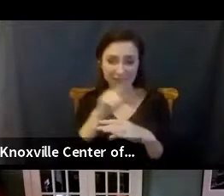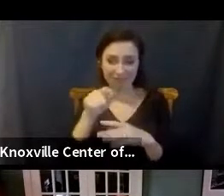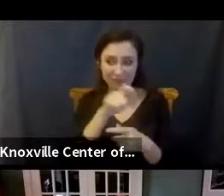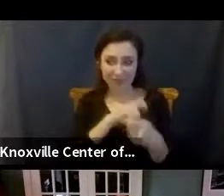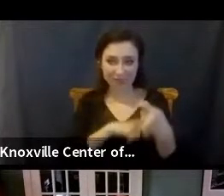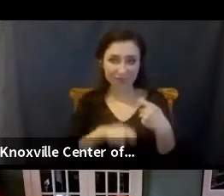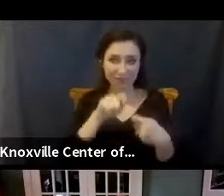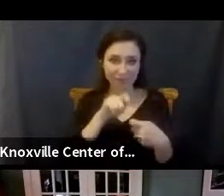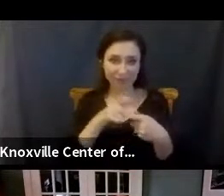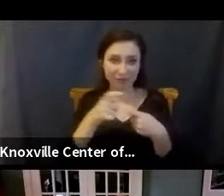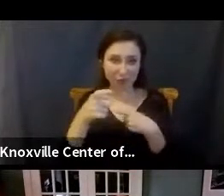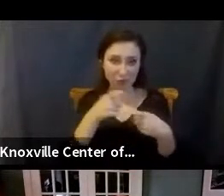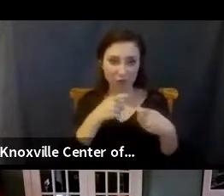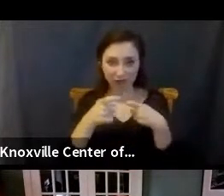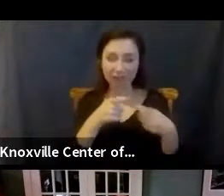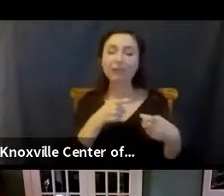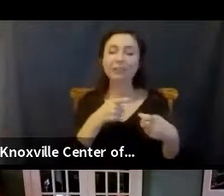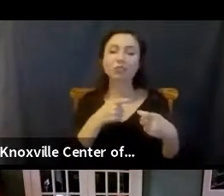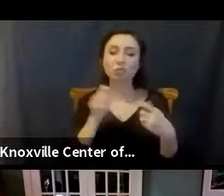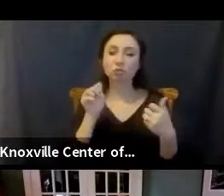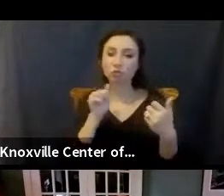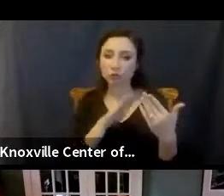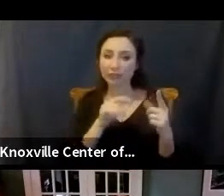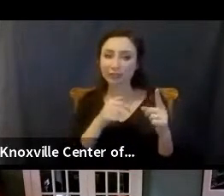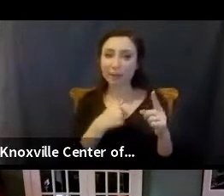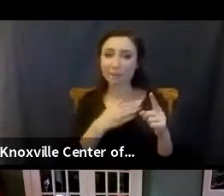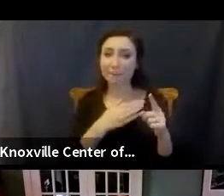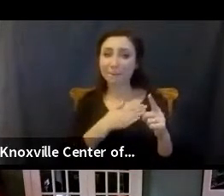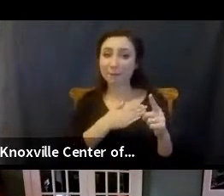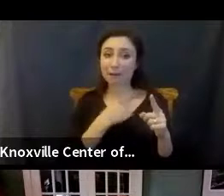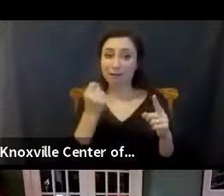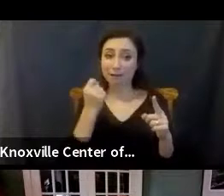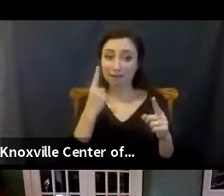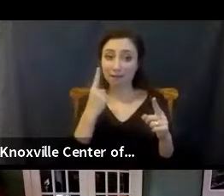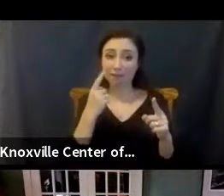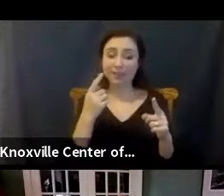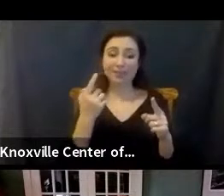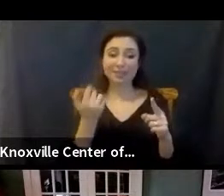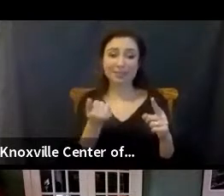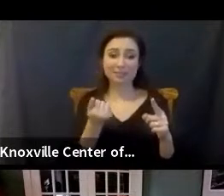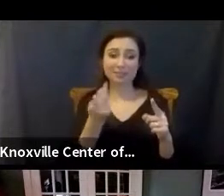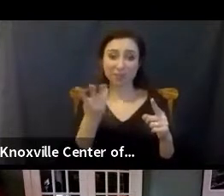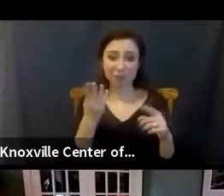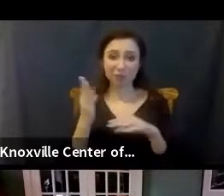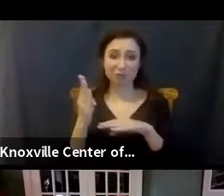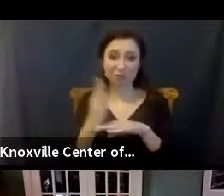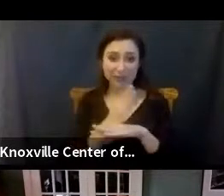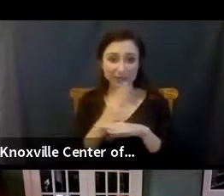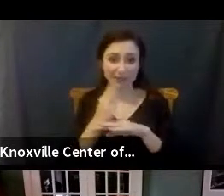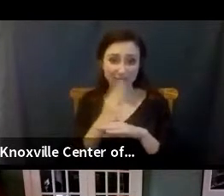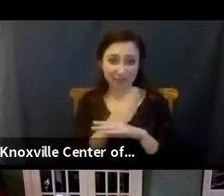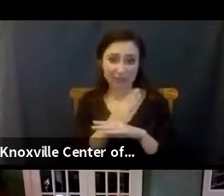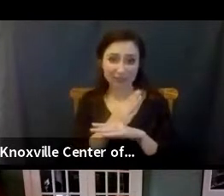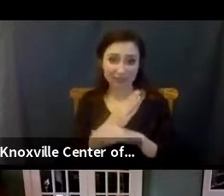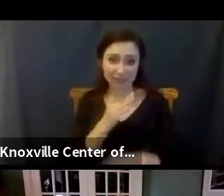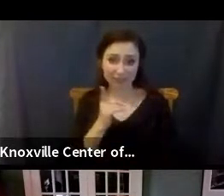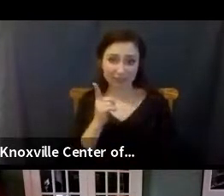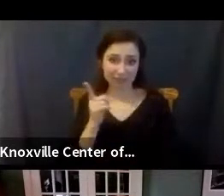regulation addresses. It was my understanding that there are actually a handful of businesses that